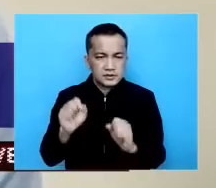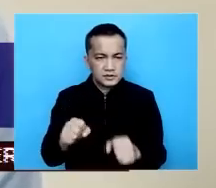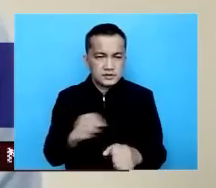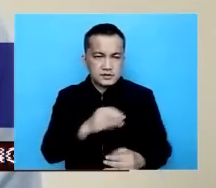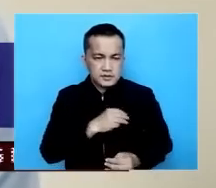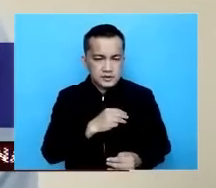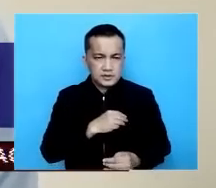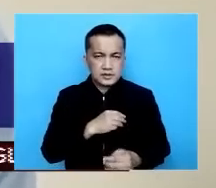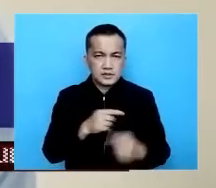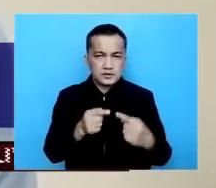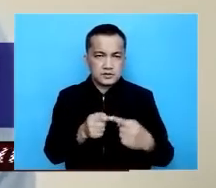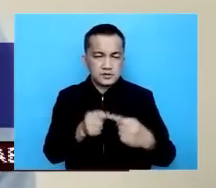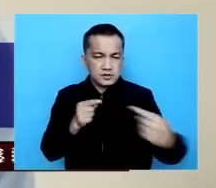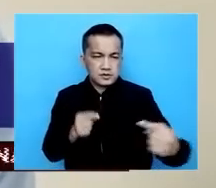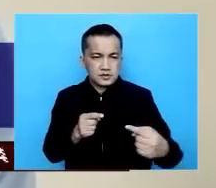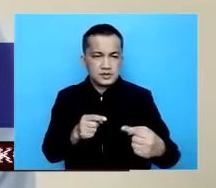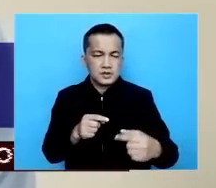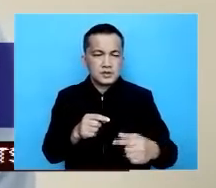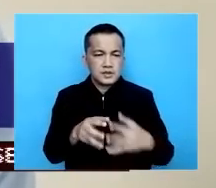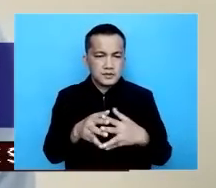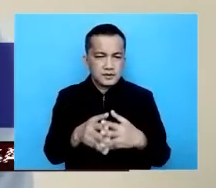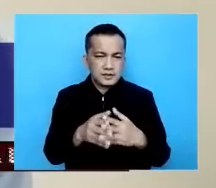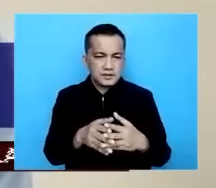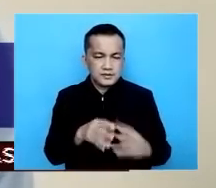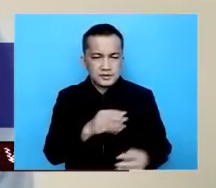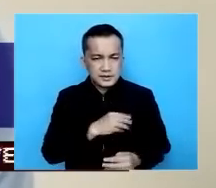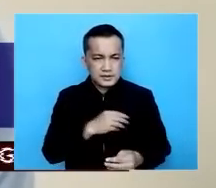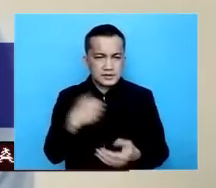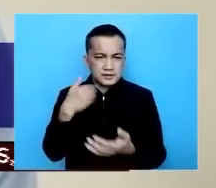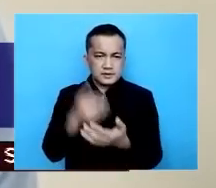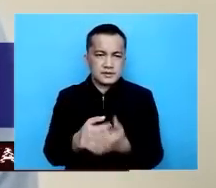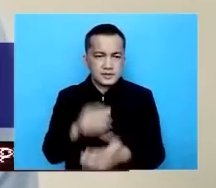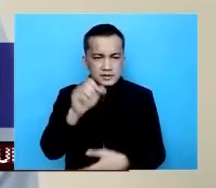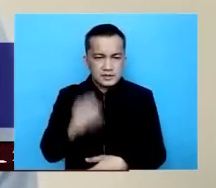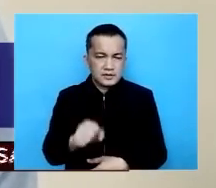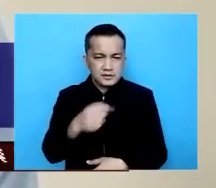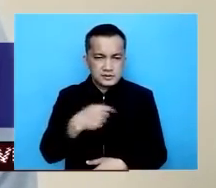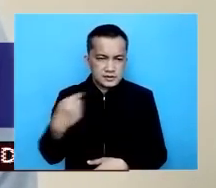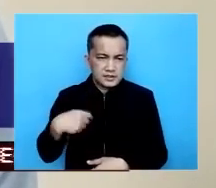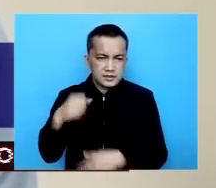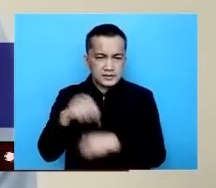counter American military presence in the South China Sea. So